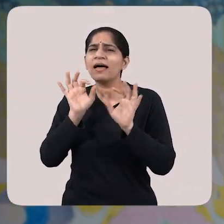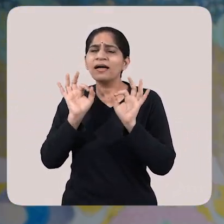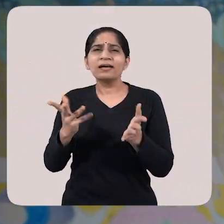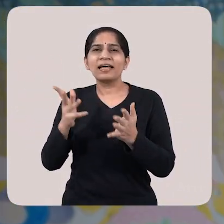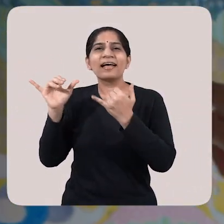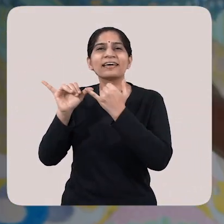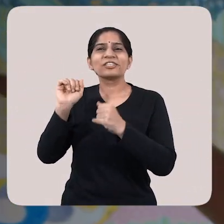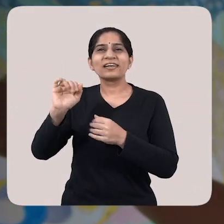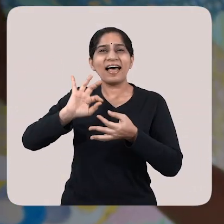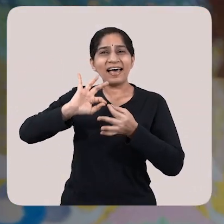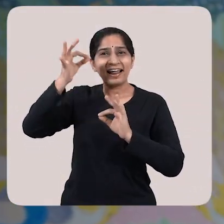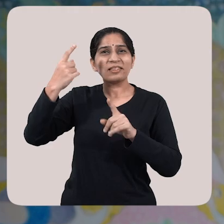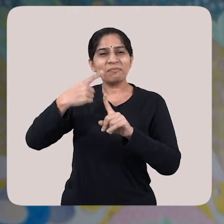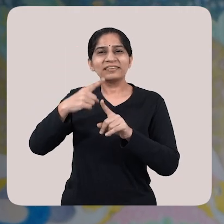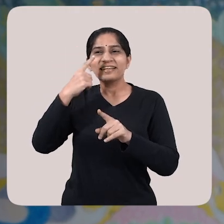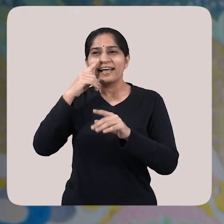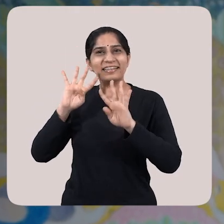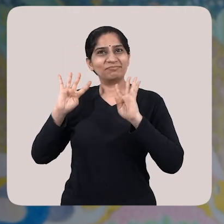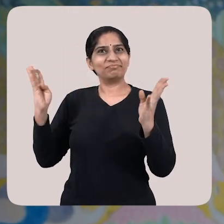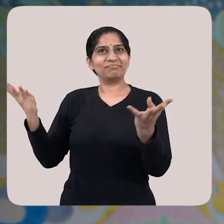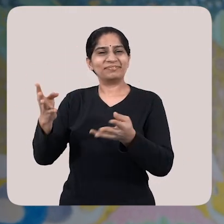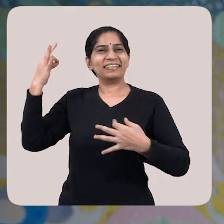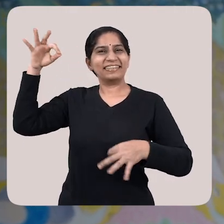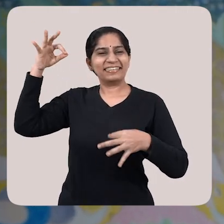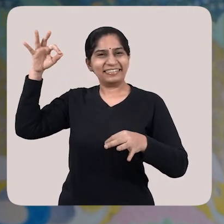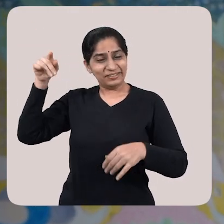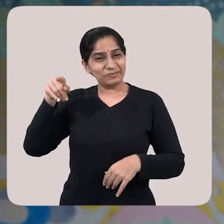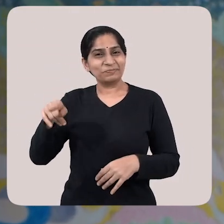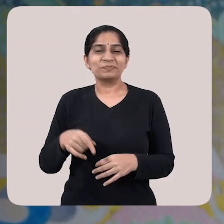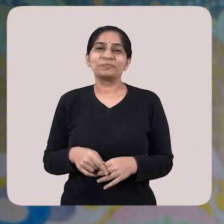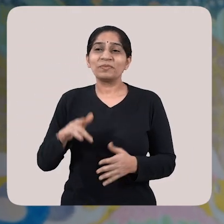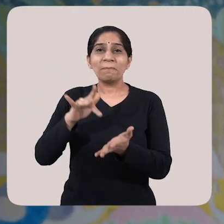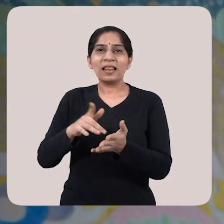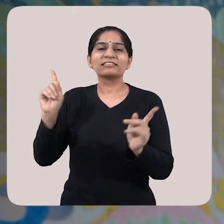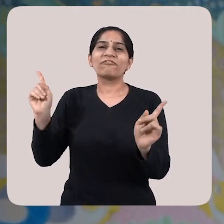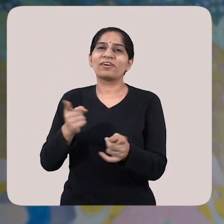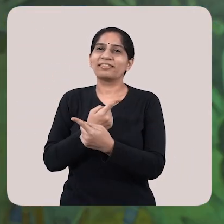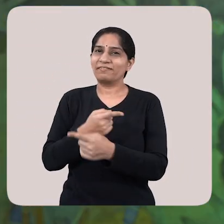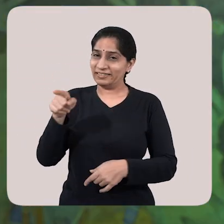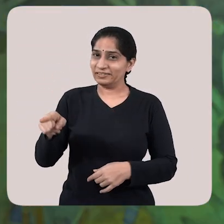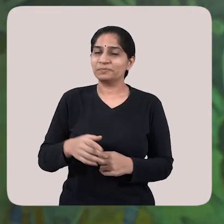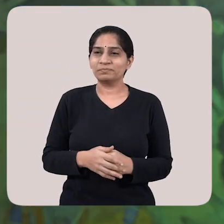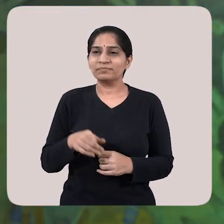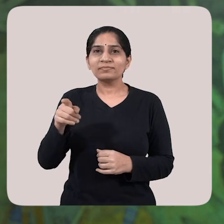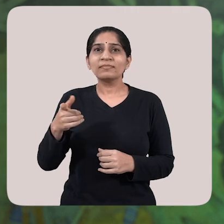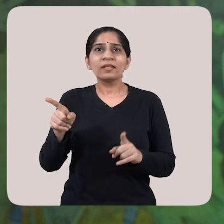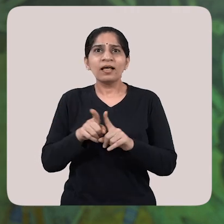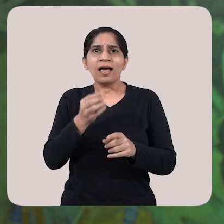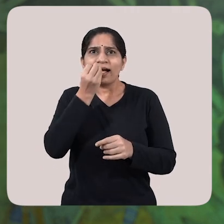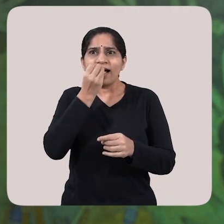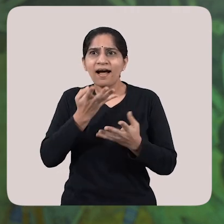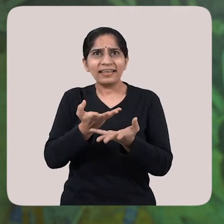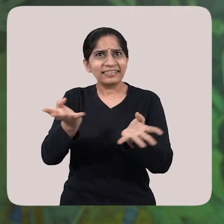the Ras Leela, where Krishna dances with Radha and the gopis of Braj. The Pichwai is typically displayed